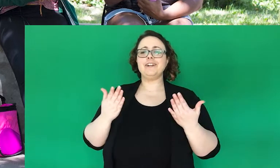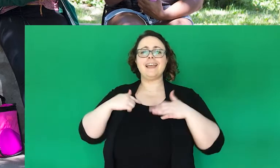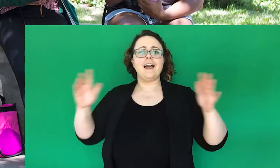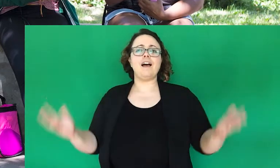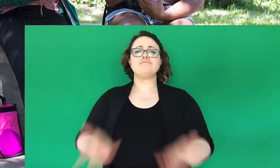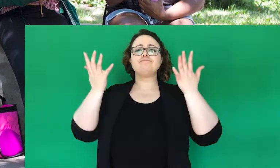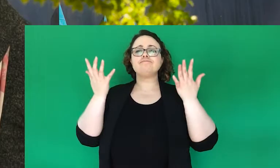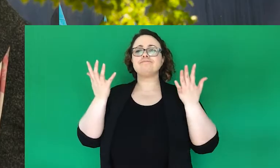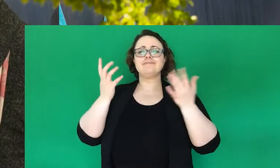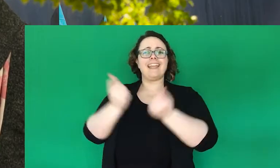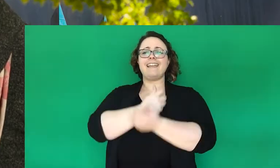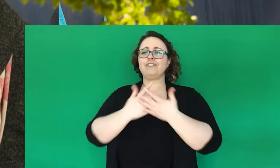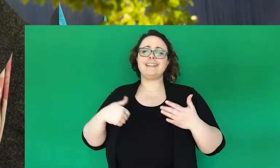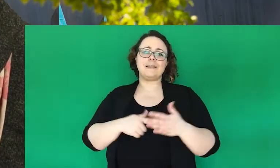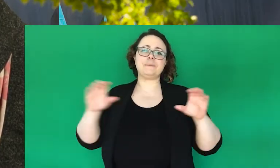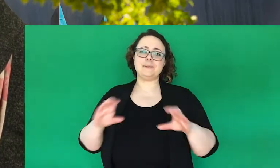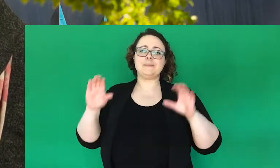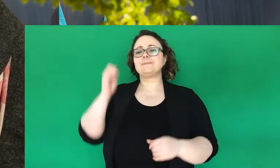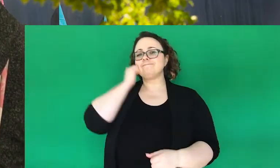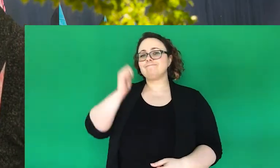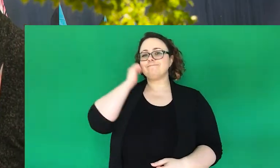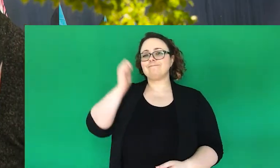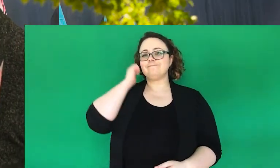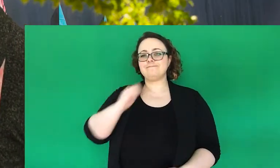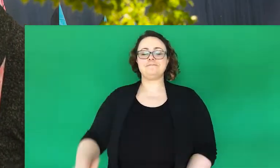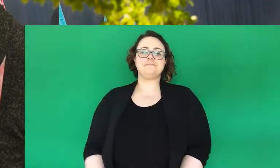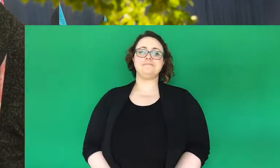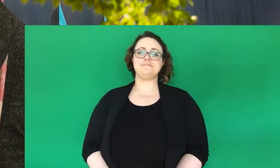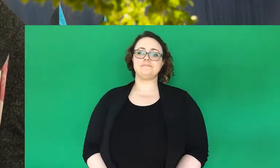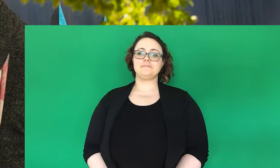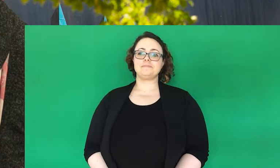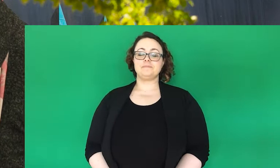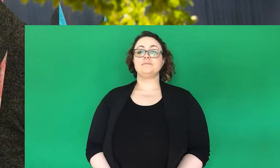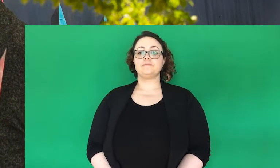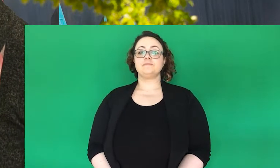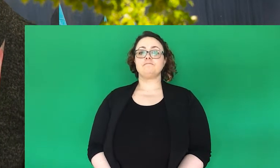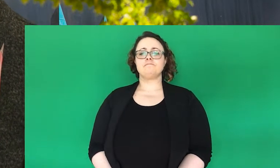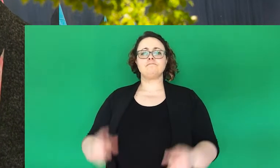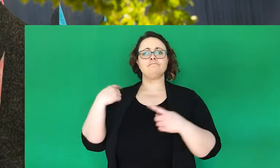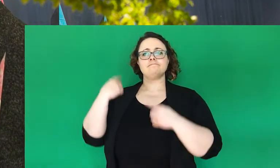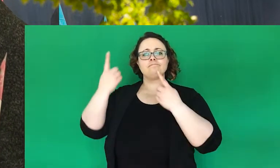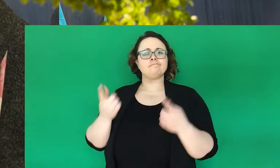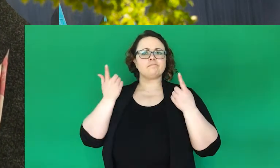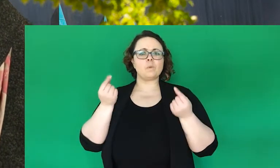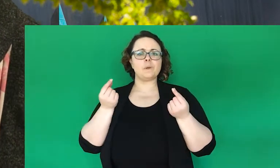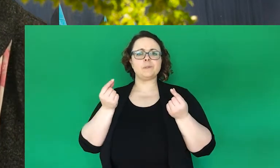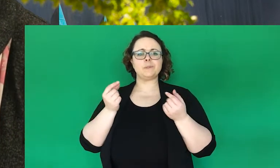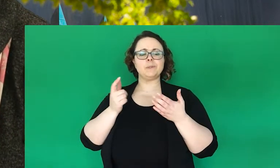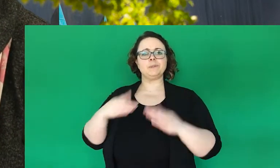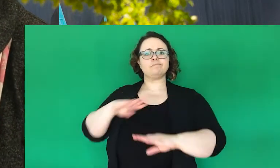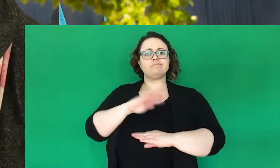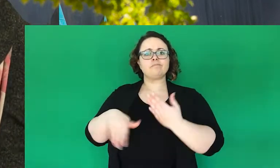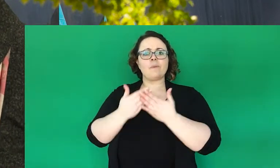who re-enliven everything we do on a day-to-day basis. So what have we done to